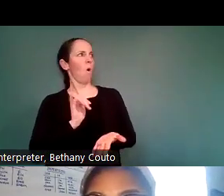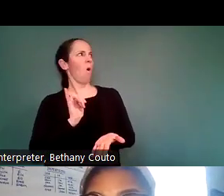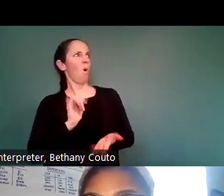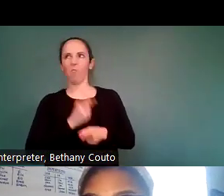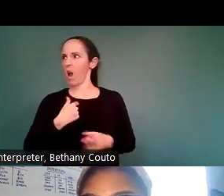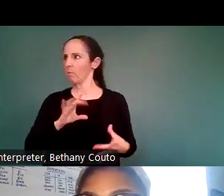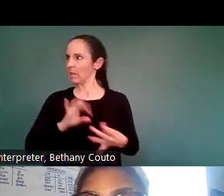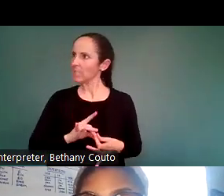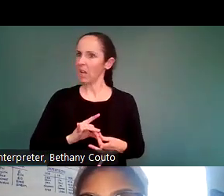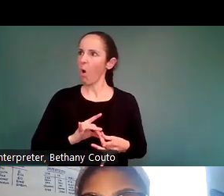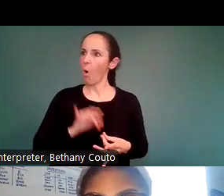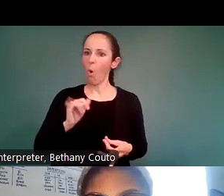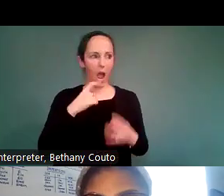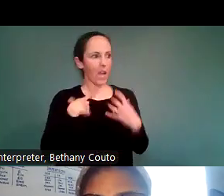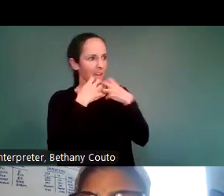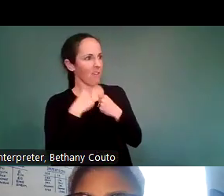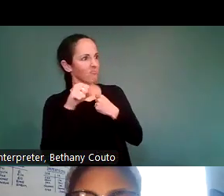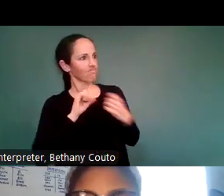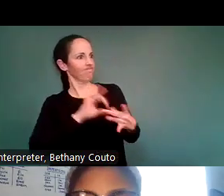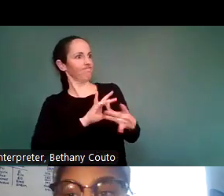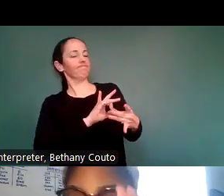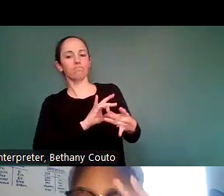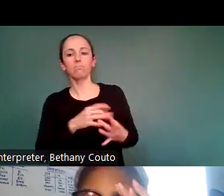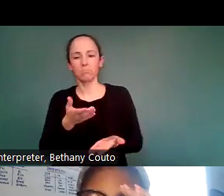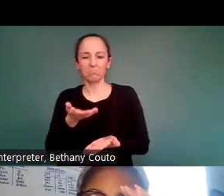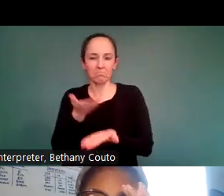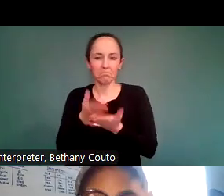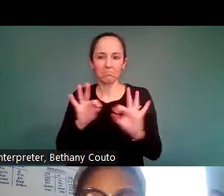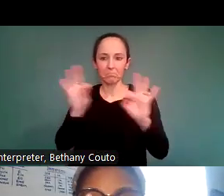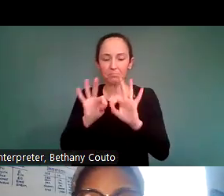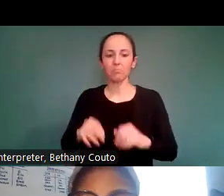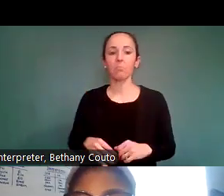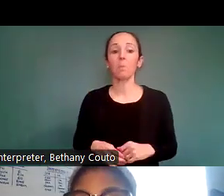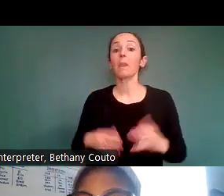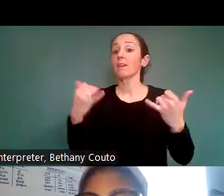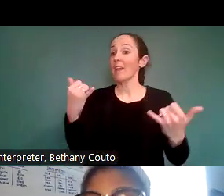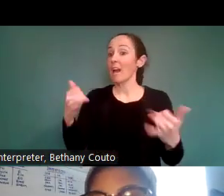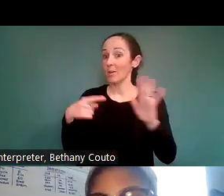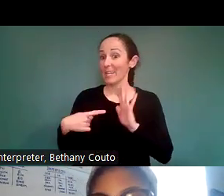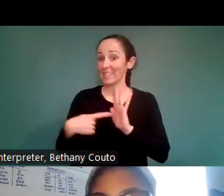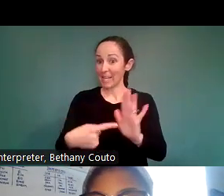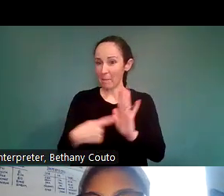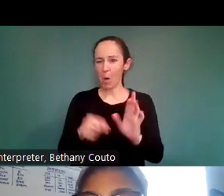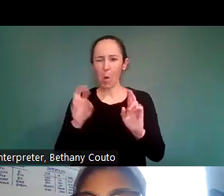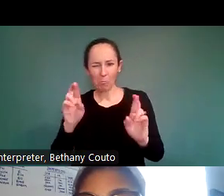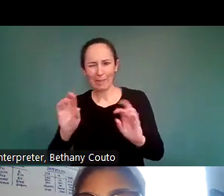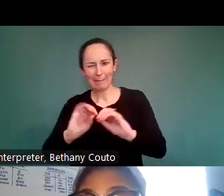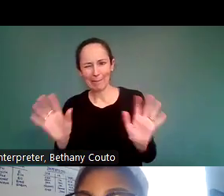so I'm going to share one example, and I'm hoping that it'll be clear. Again, this is not the typical type of data that I think many of us in this space